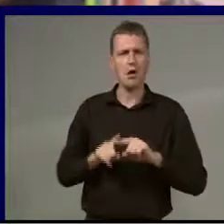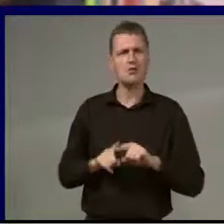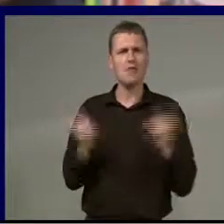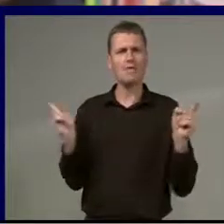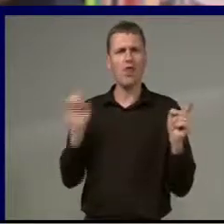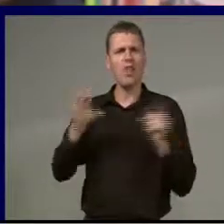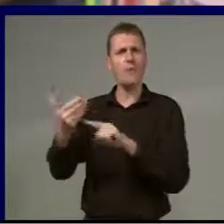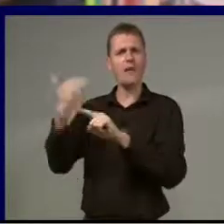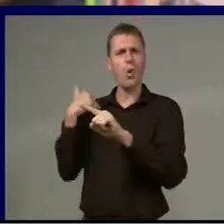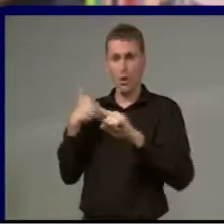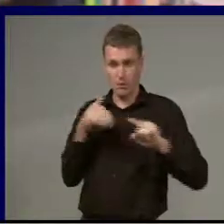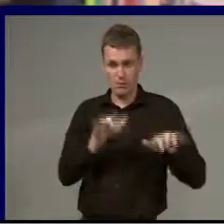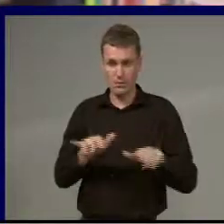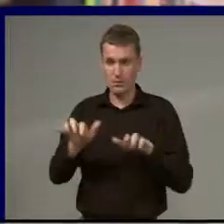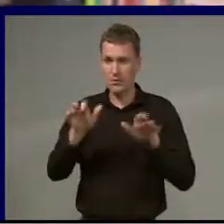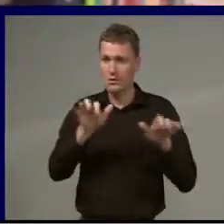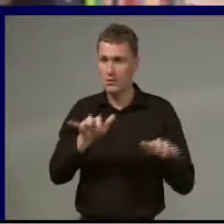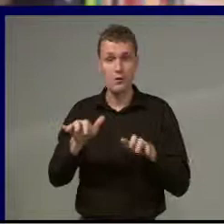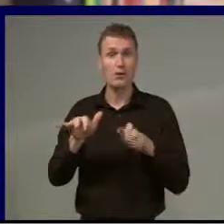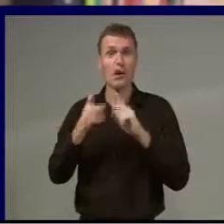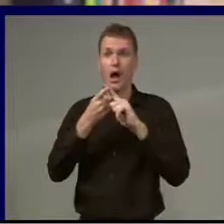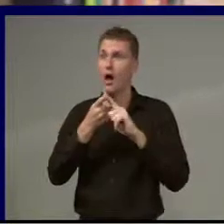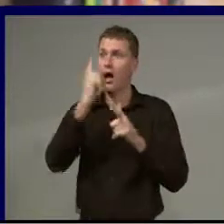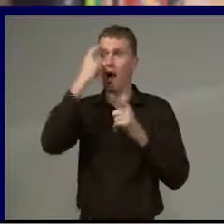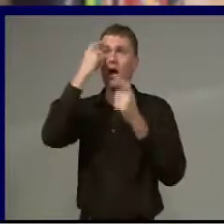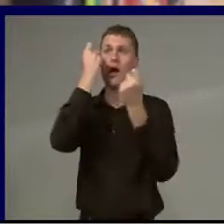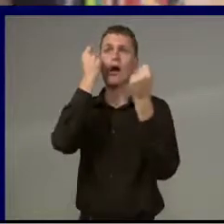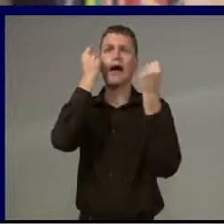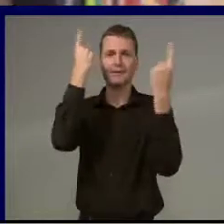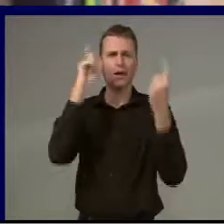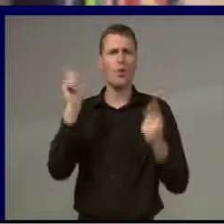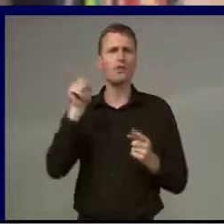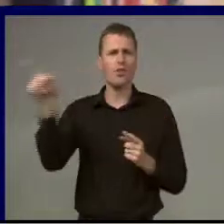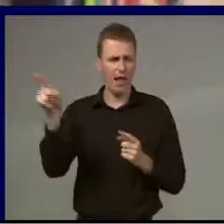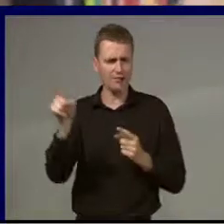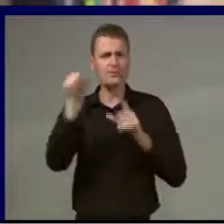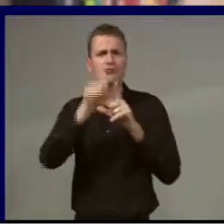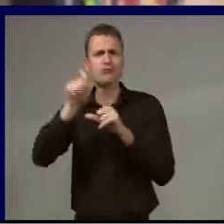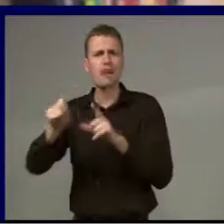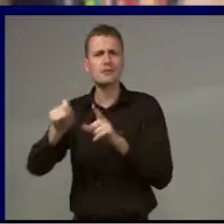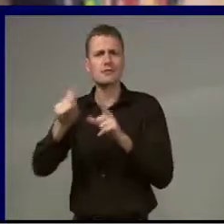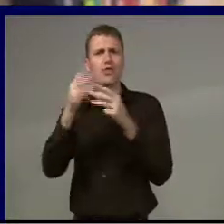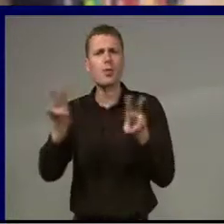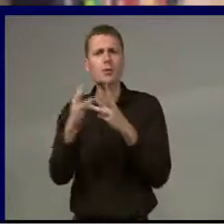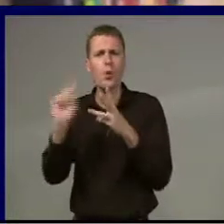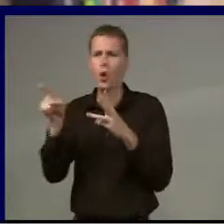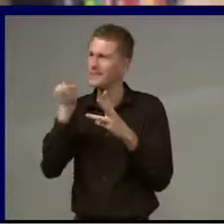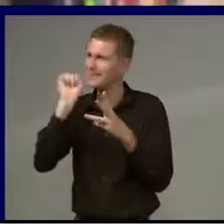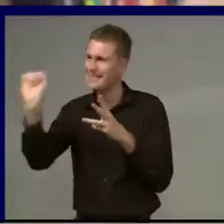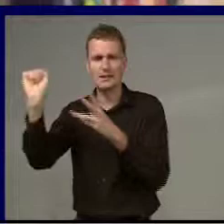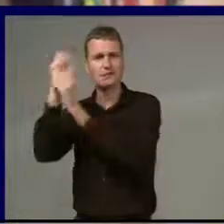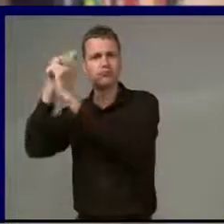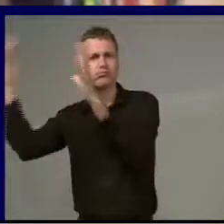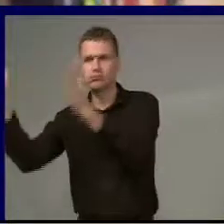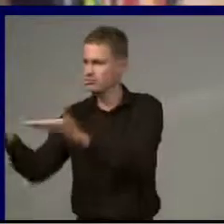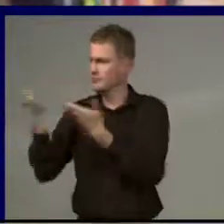playing, as if I suddenly almost understood what the composer was trying to get at me and wanting me to understand and